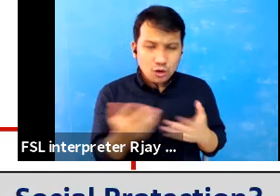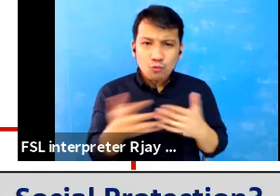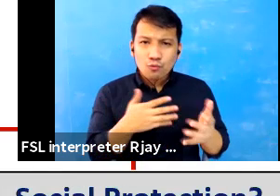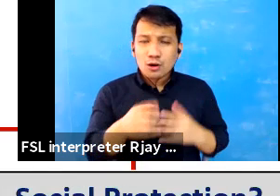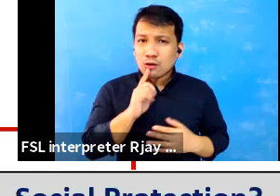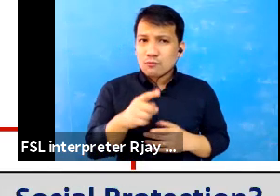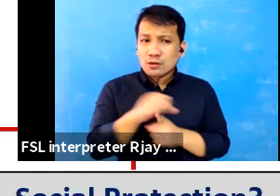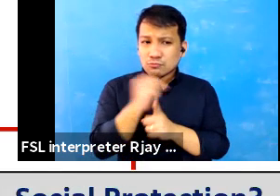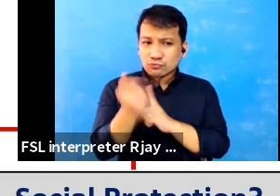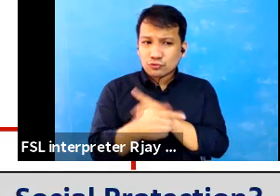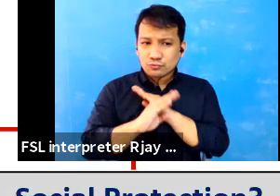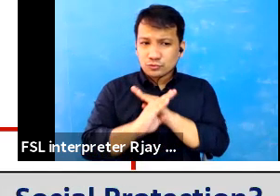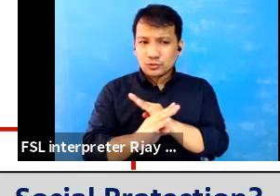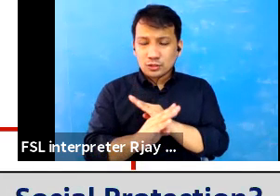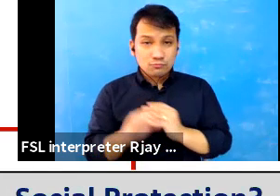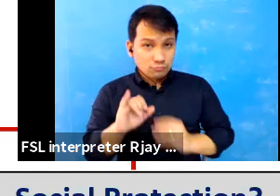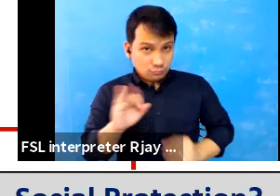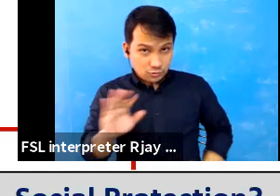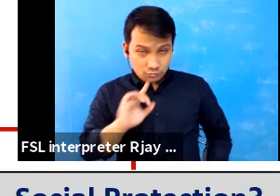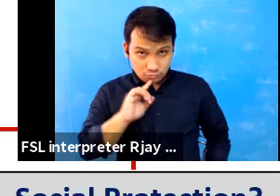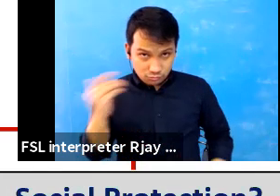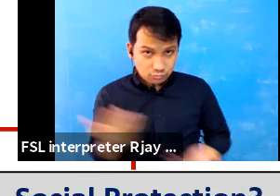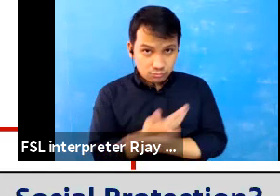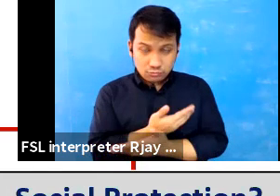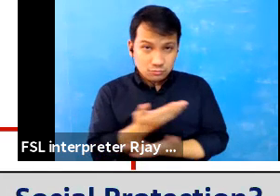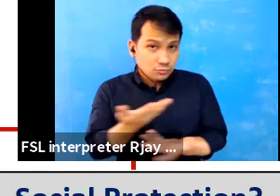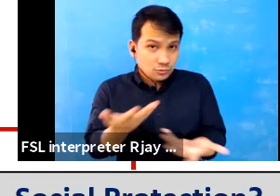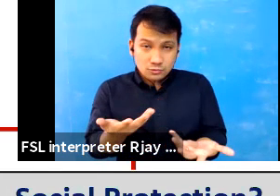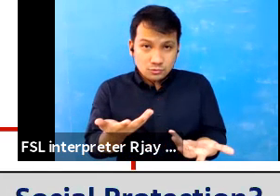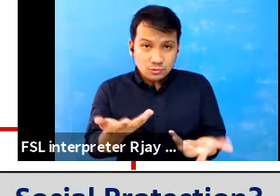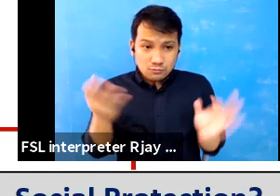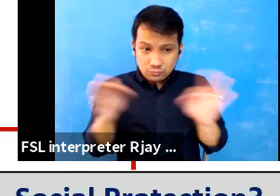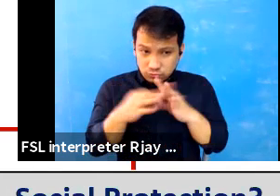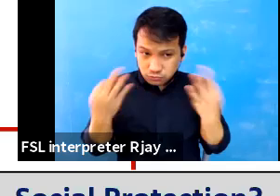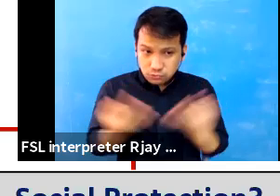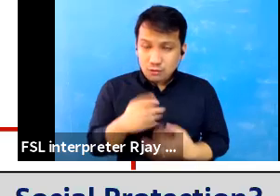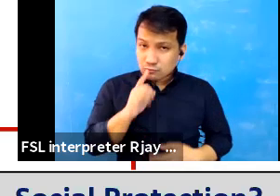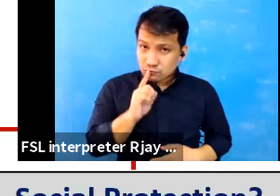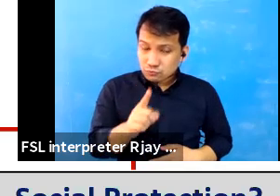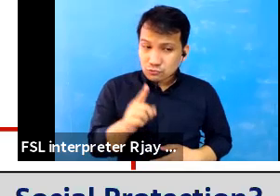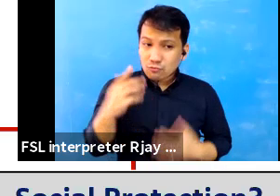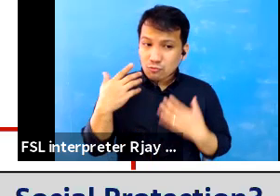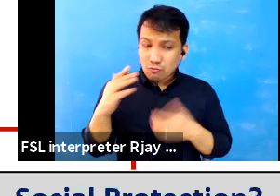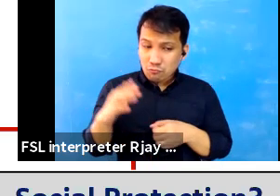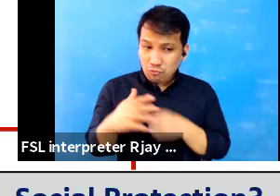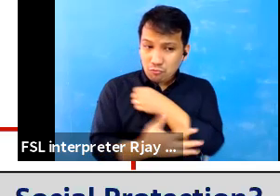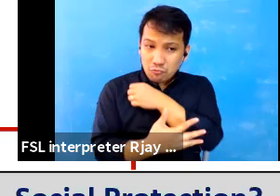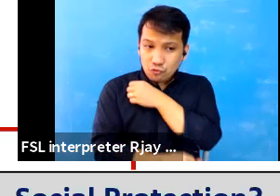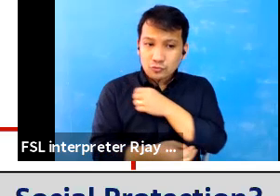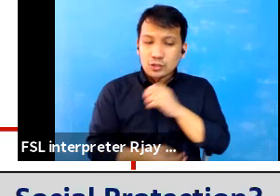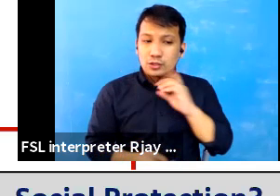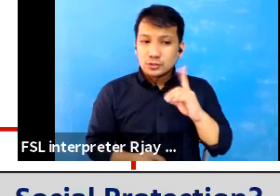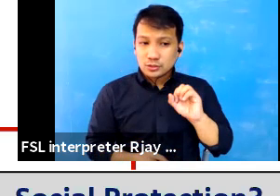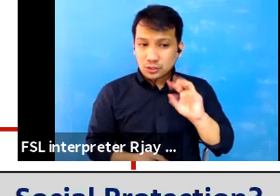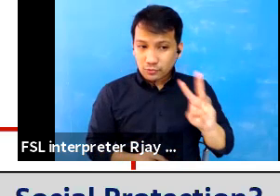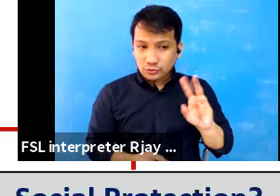of the social protection? Are there new families that are really very poor that we should tell DSWD that